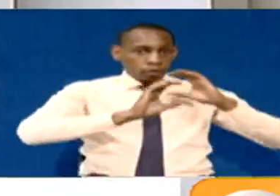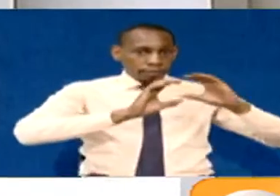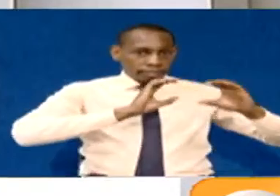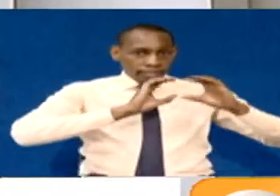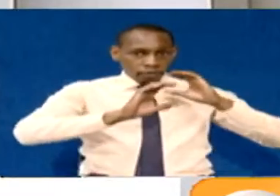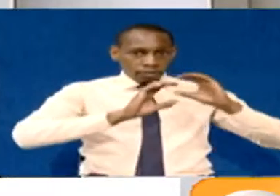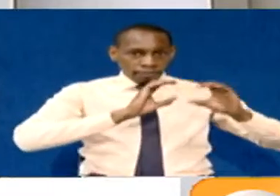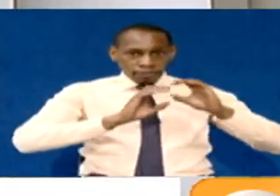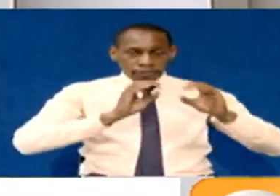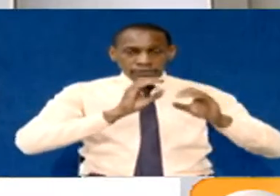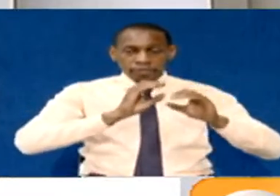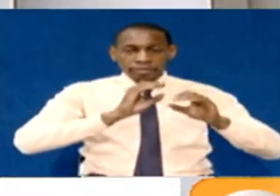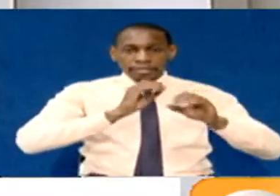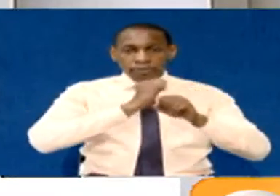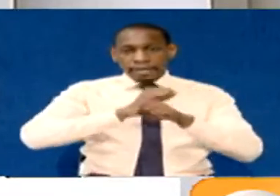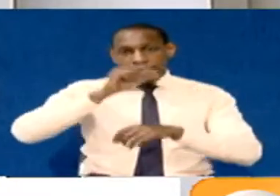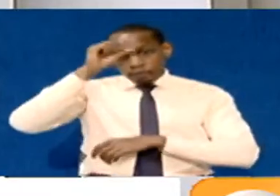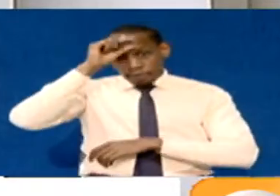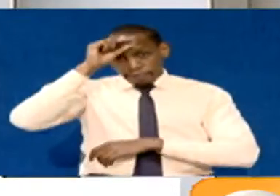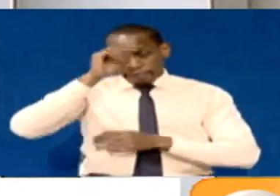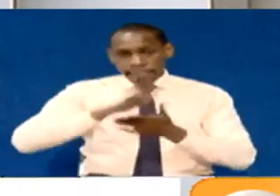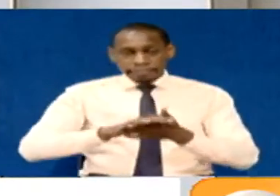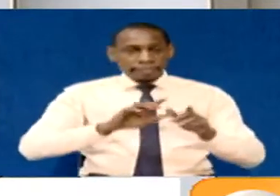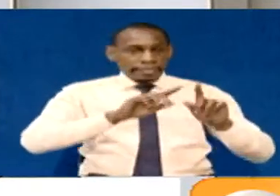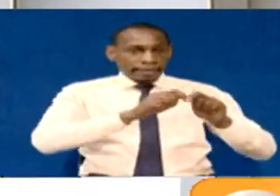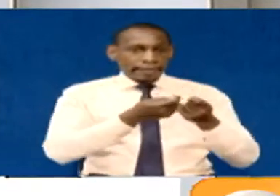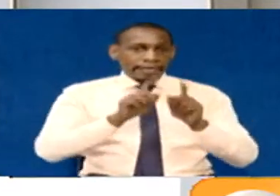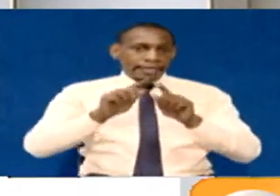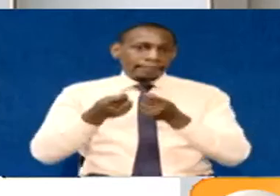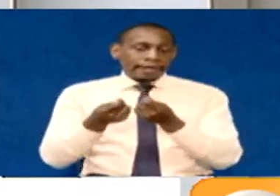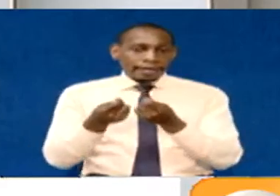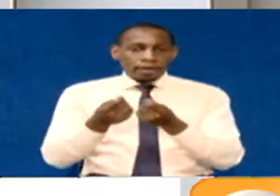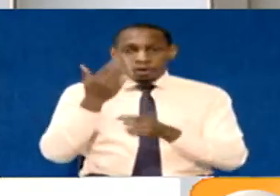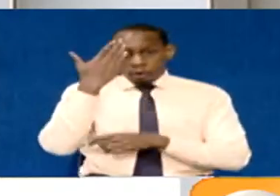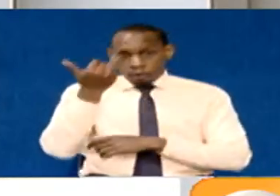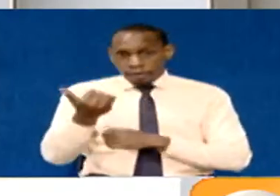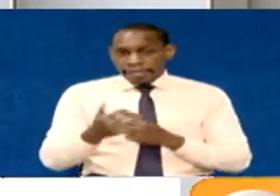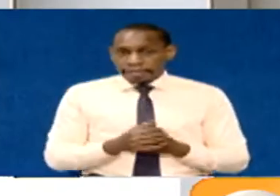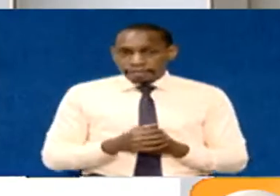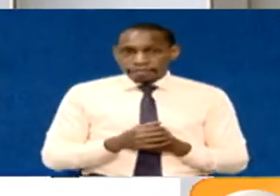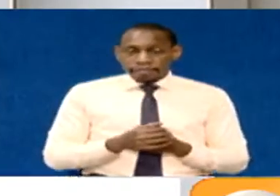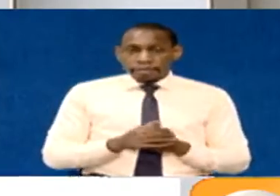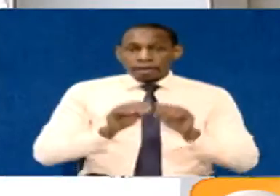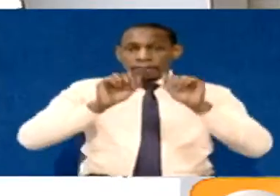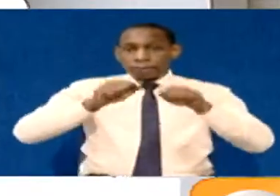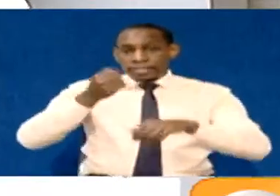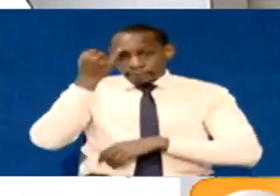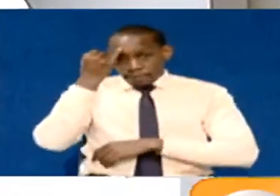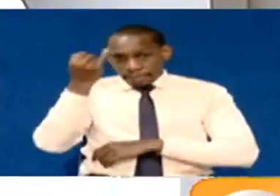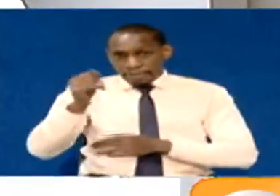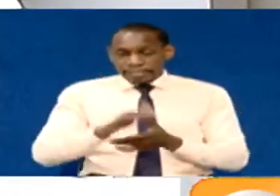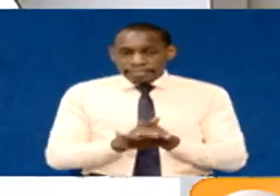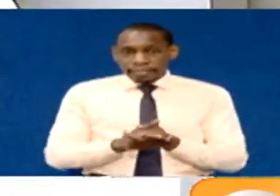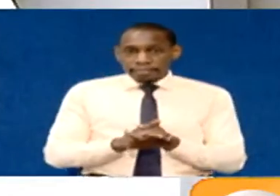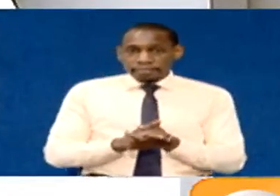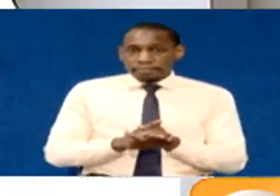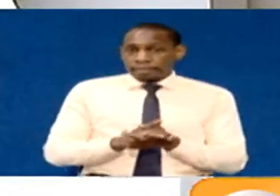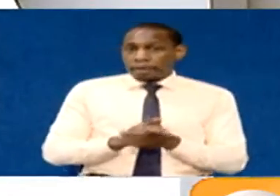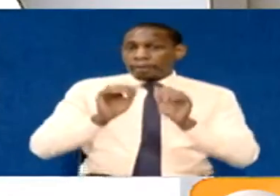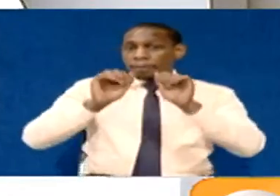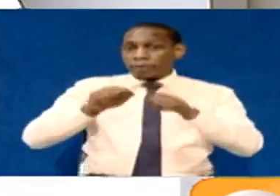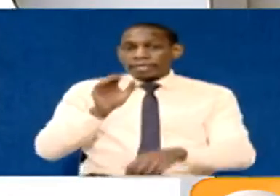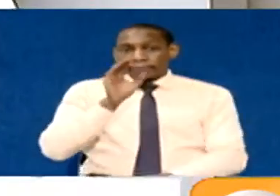is carried out in this government, there is a breakdown. Because I would have imagined, or someone would have